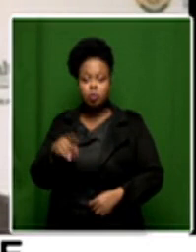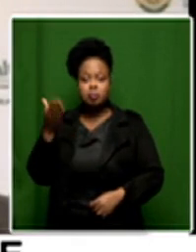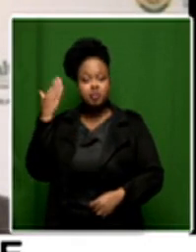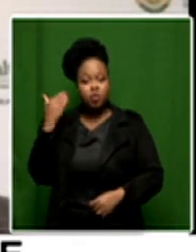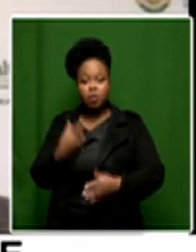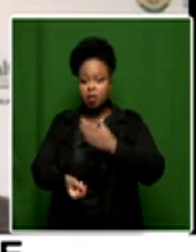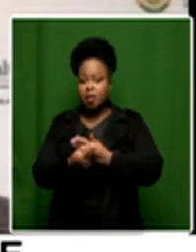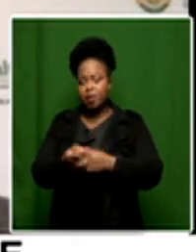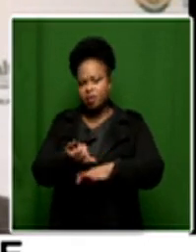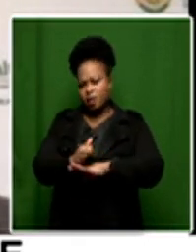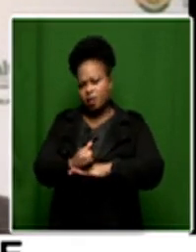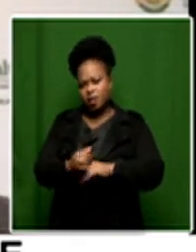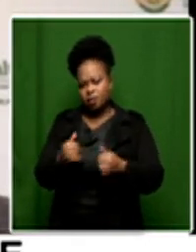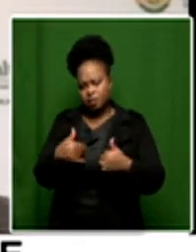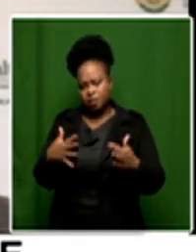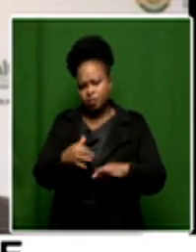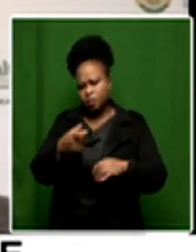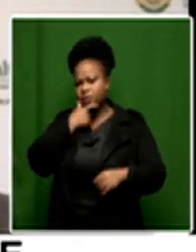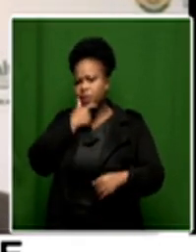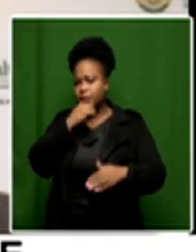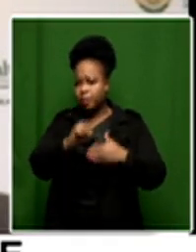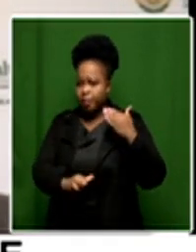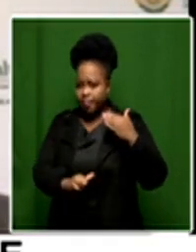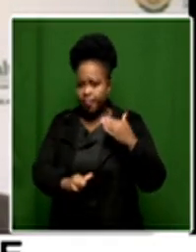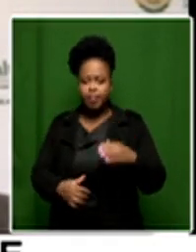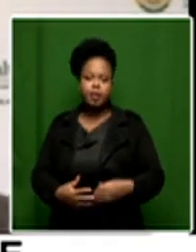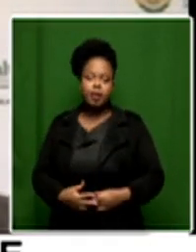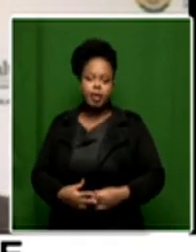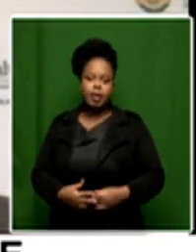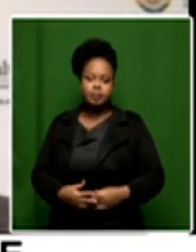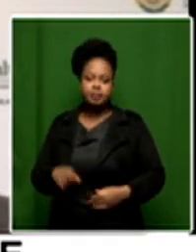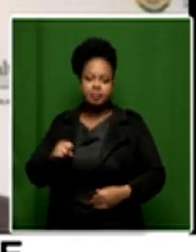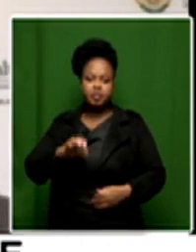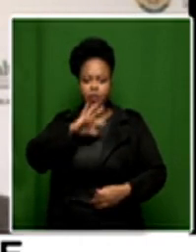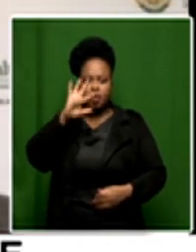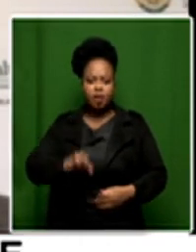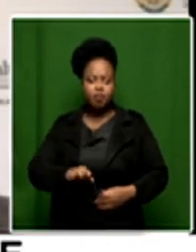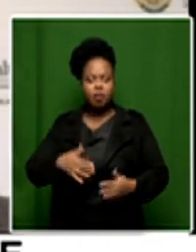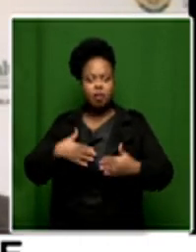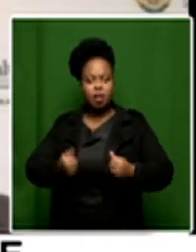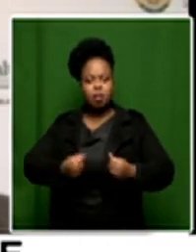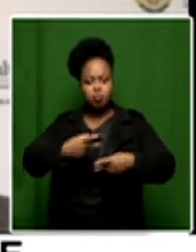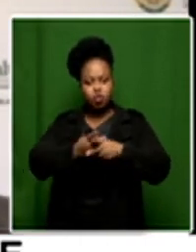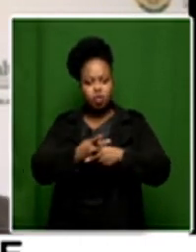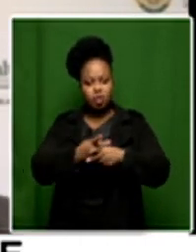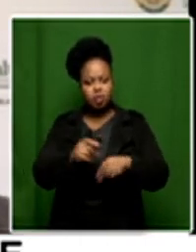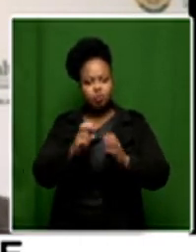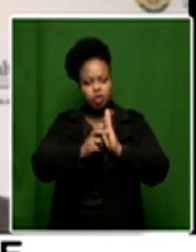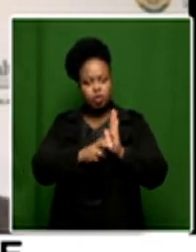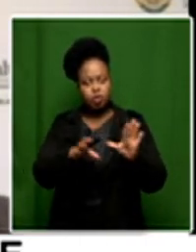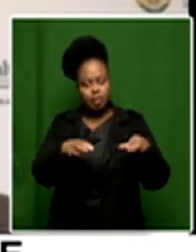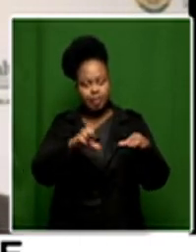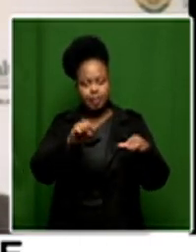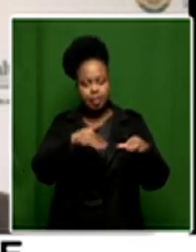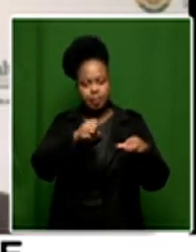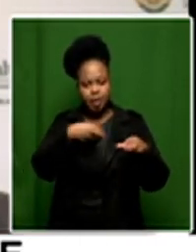done earlier on, beginning of December, where the South African Health Products Regulatory Authority,